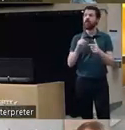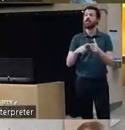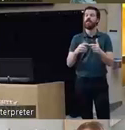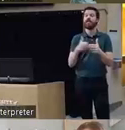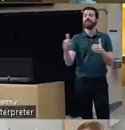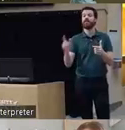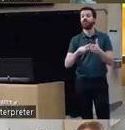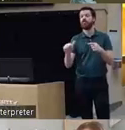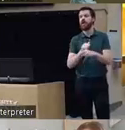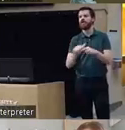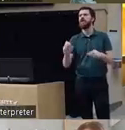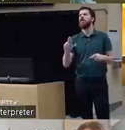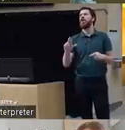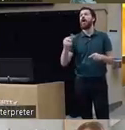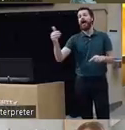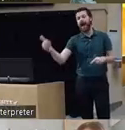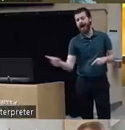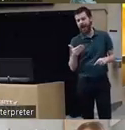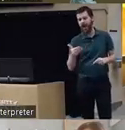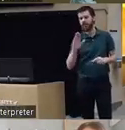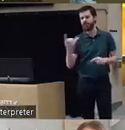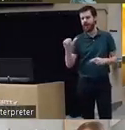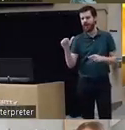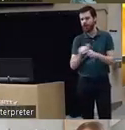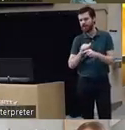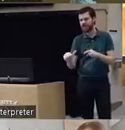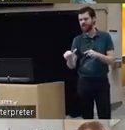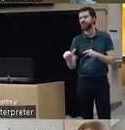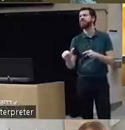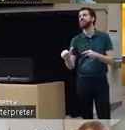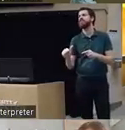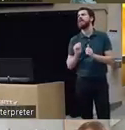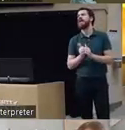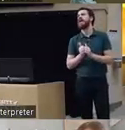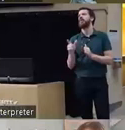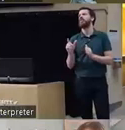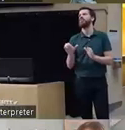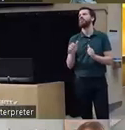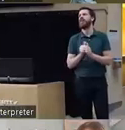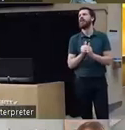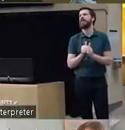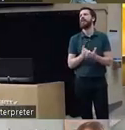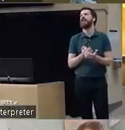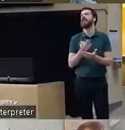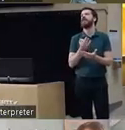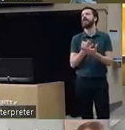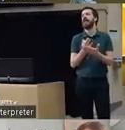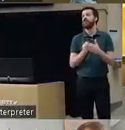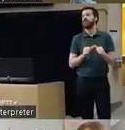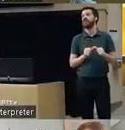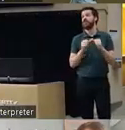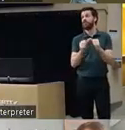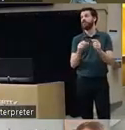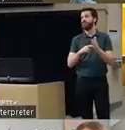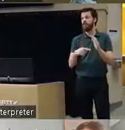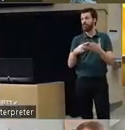practices, or are they hired by the practices? And how are you doing in terms of financial sustainability? Is